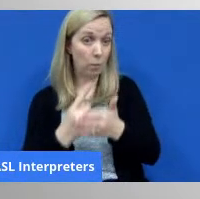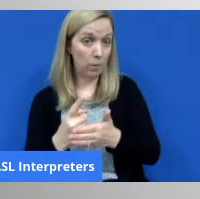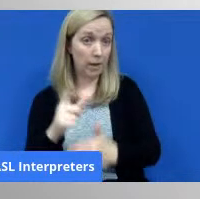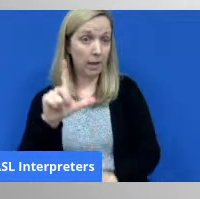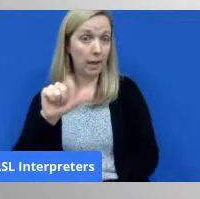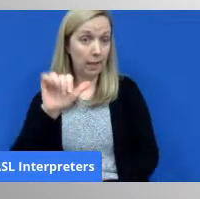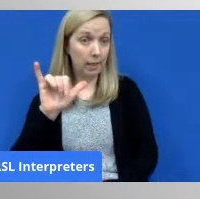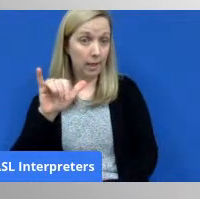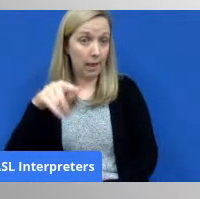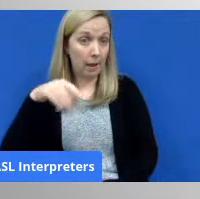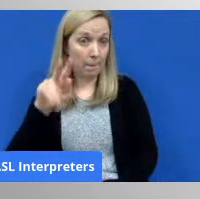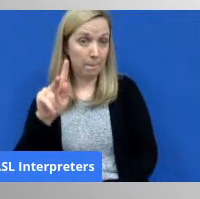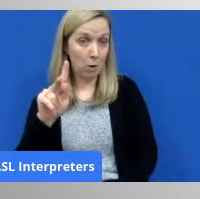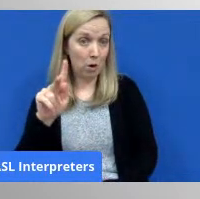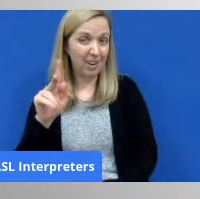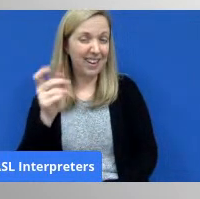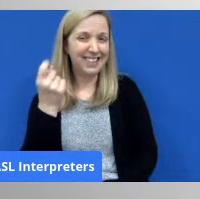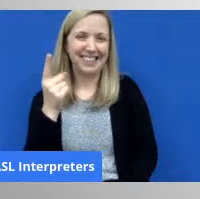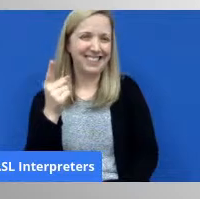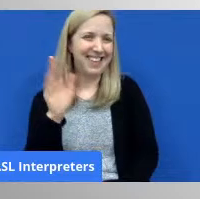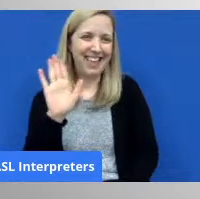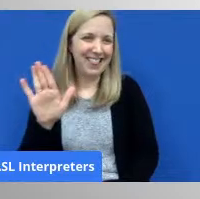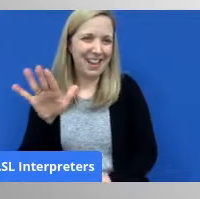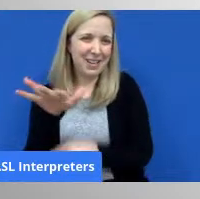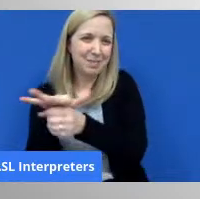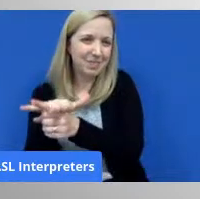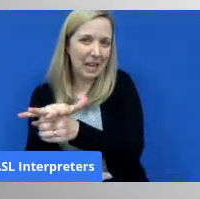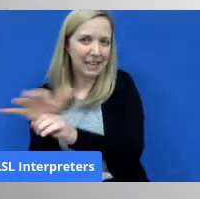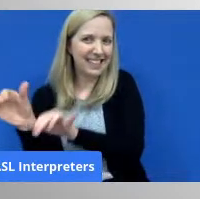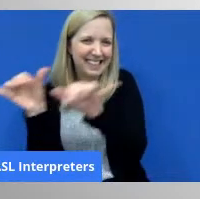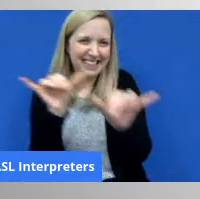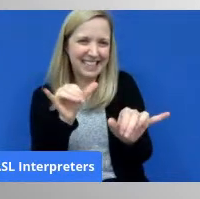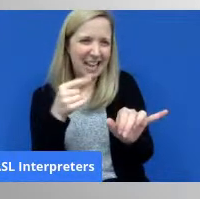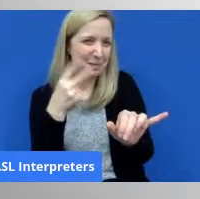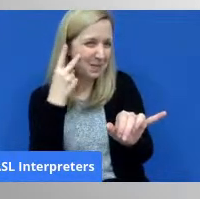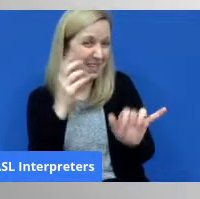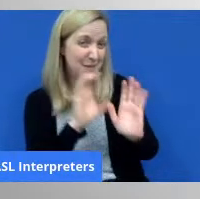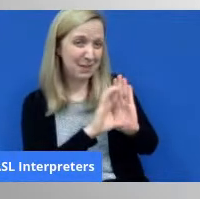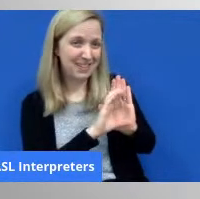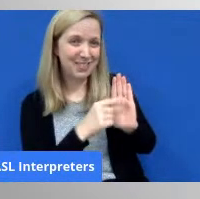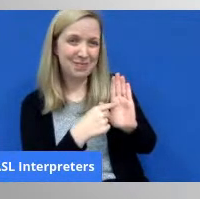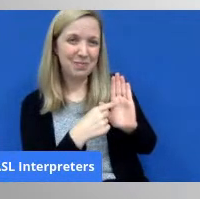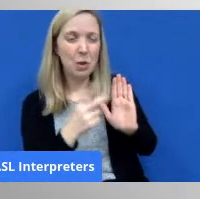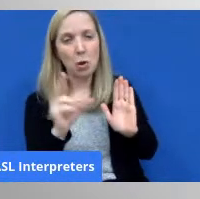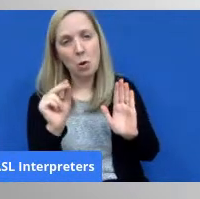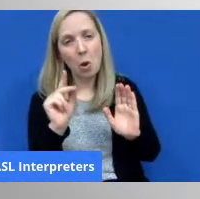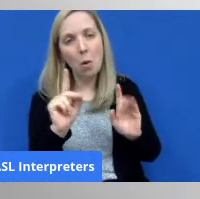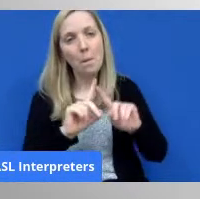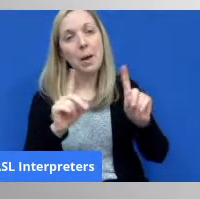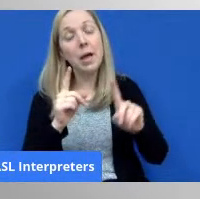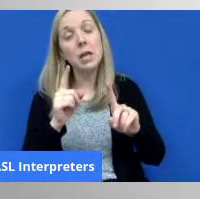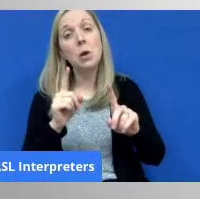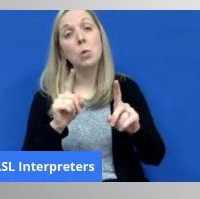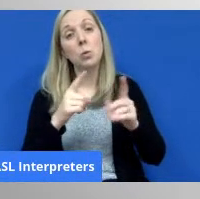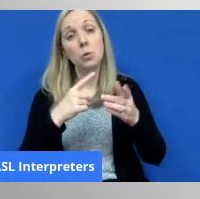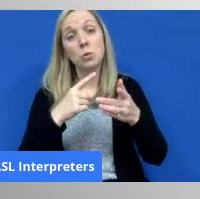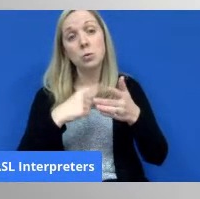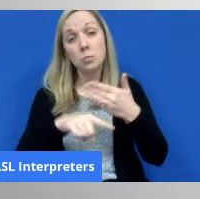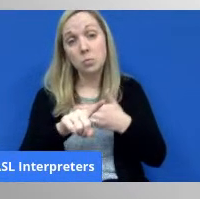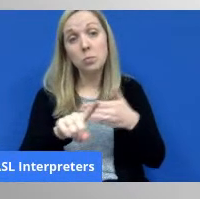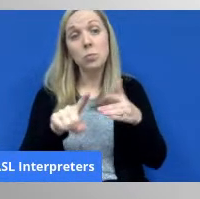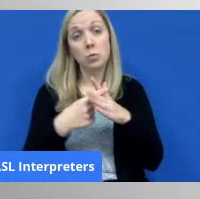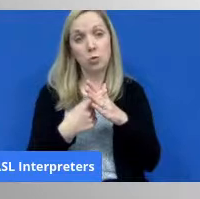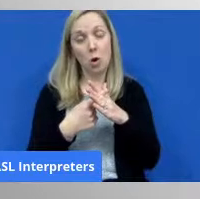not have this type of space, but we will actually, starting next week, be building raised beds, and the kids will actually